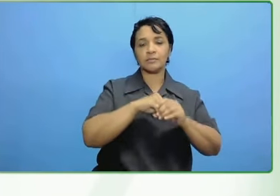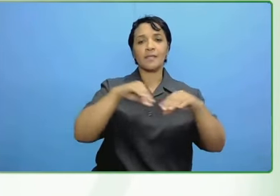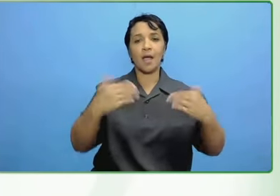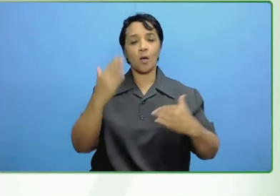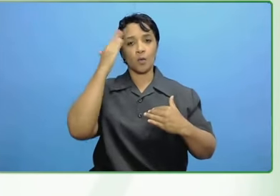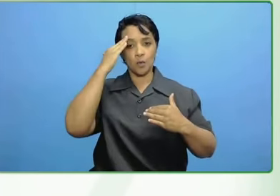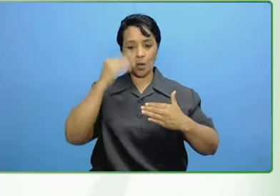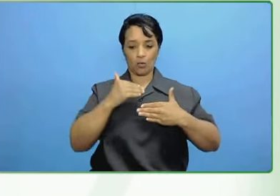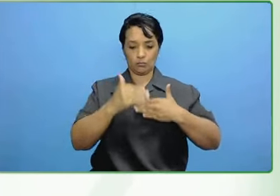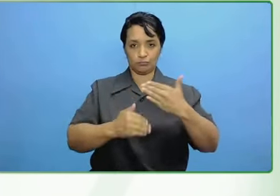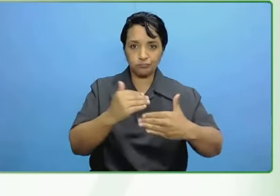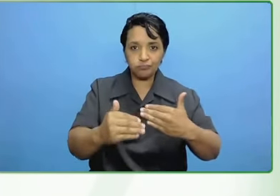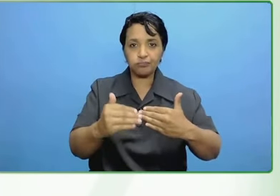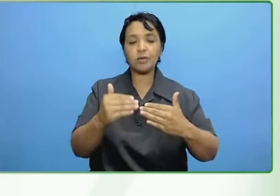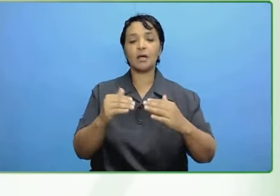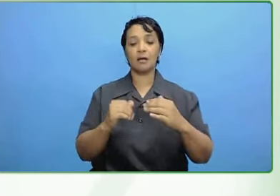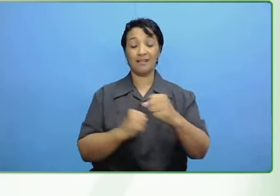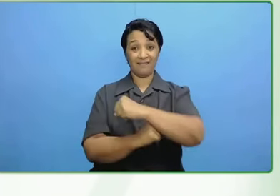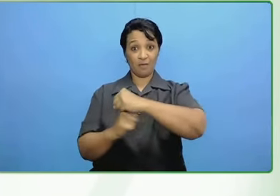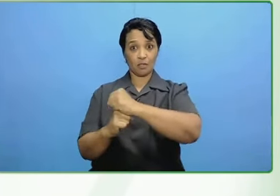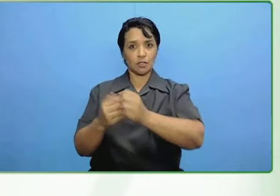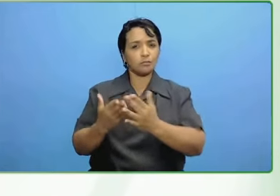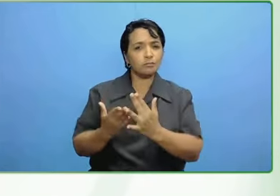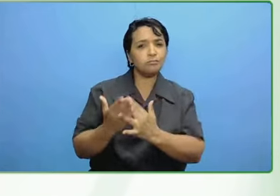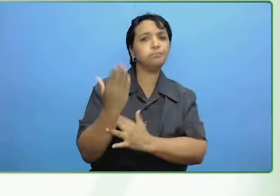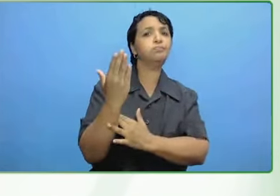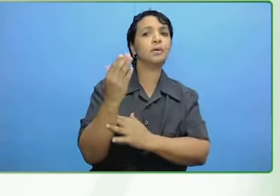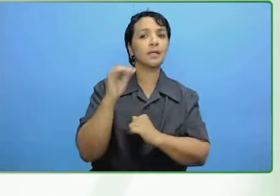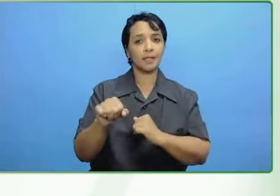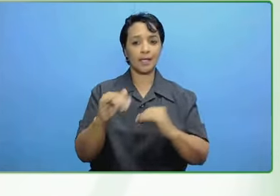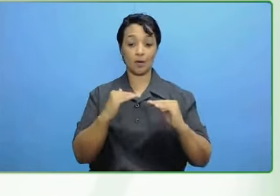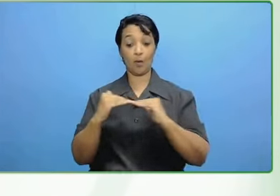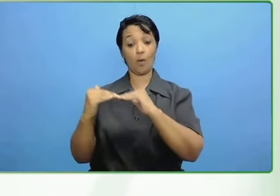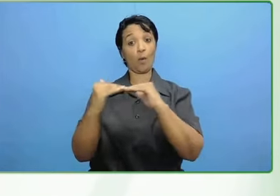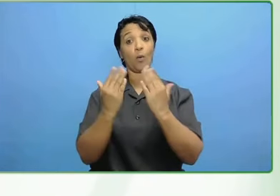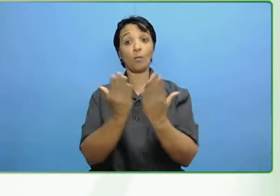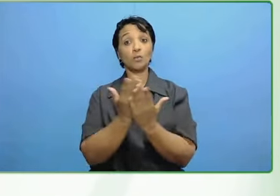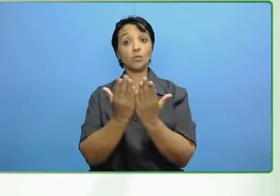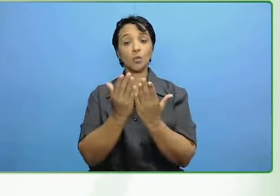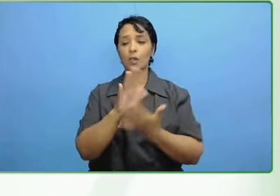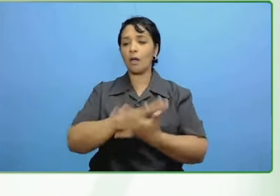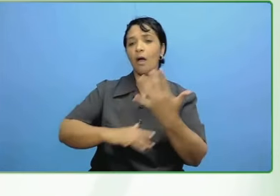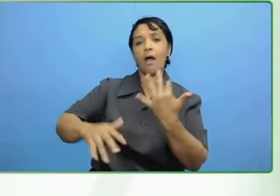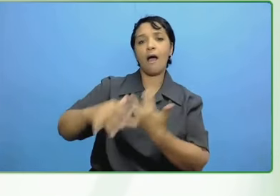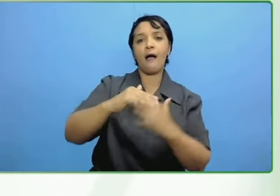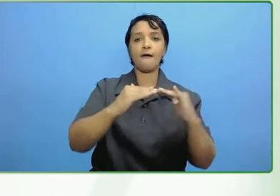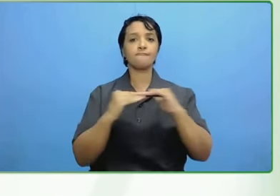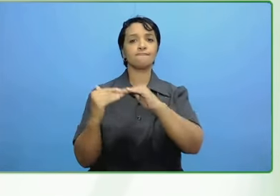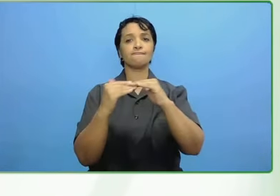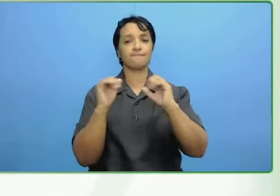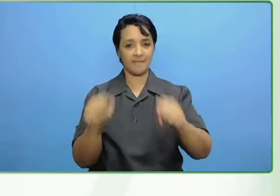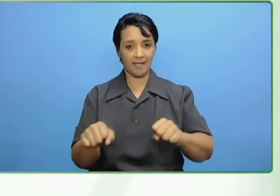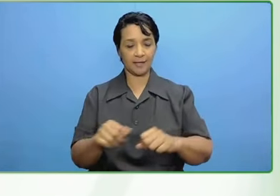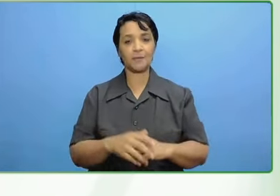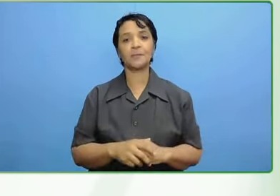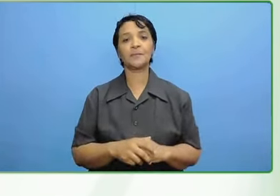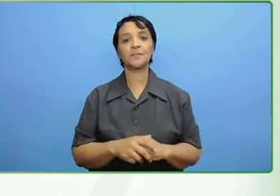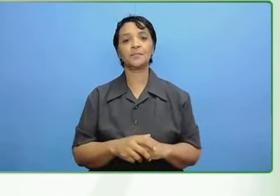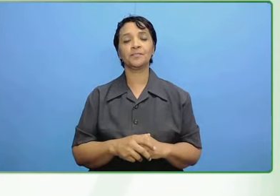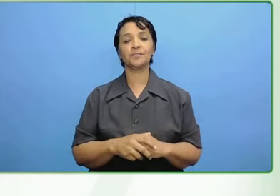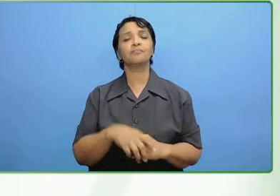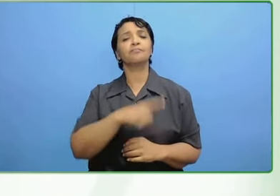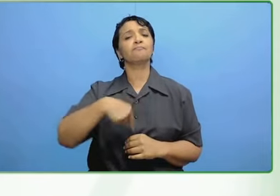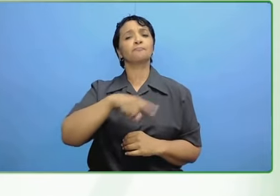further education and common school experiences that encourages social cohesion. Underpinning belief